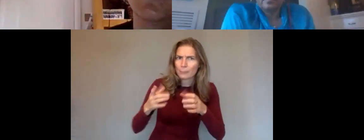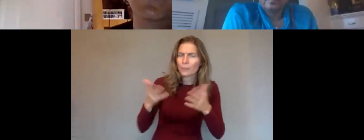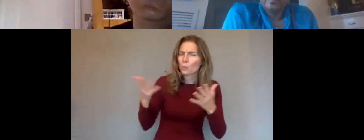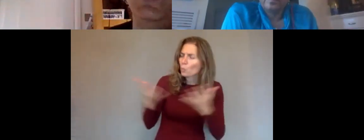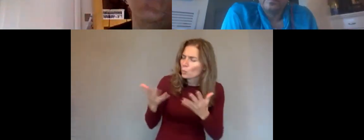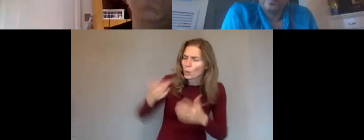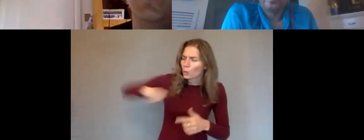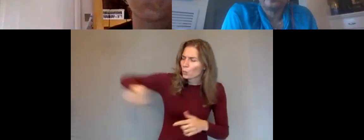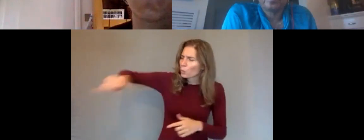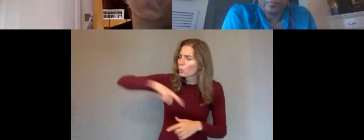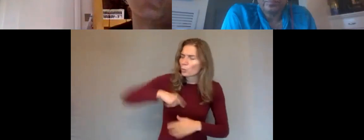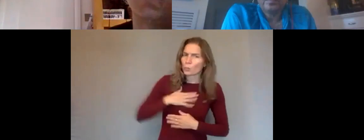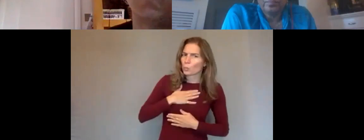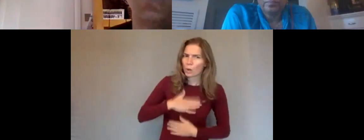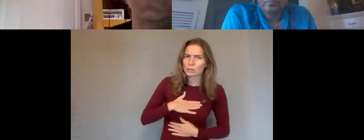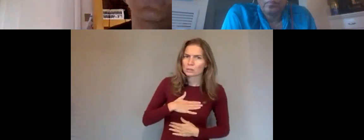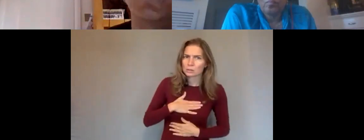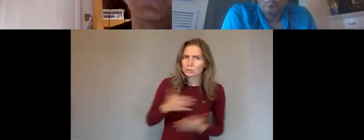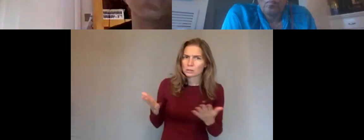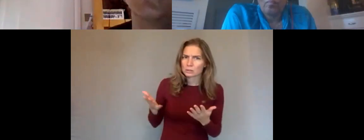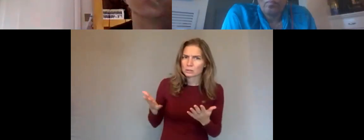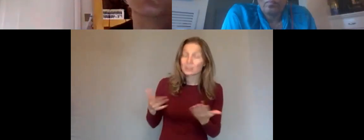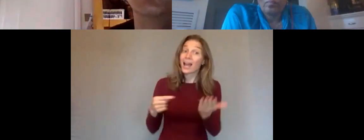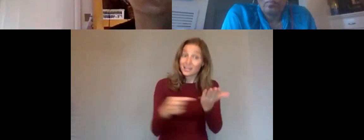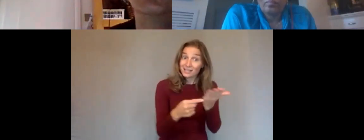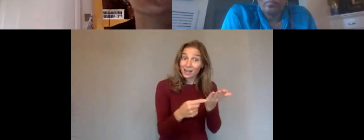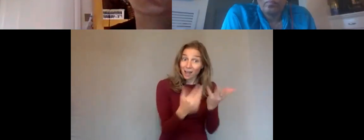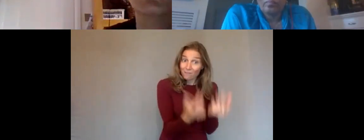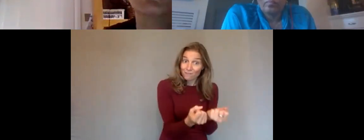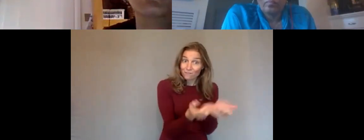want using technical innovation.